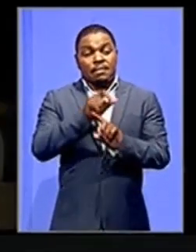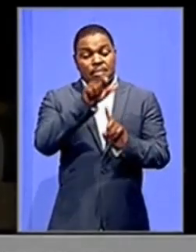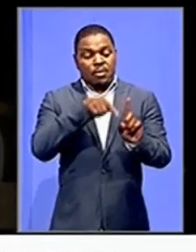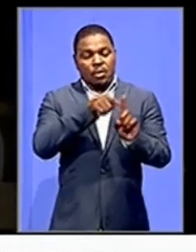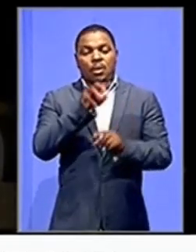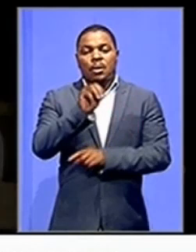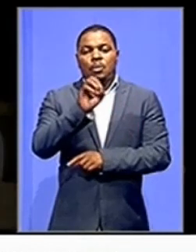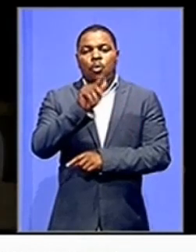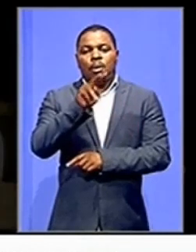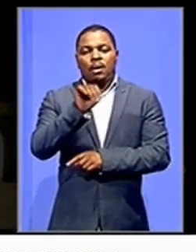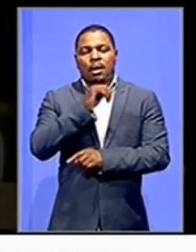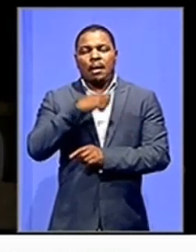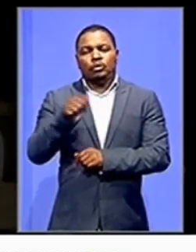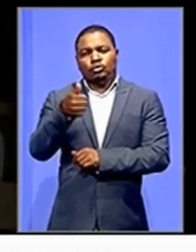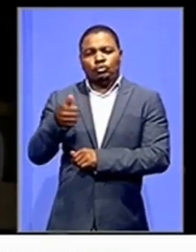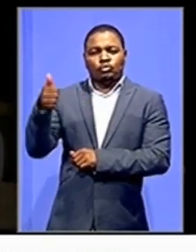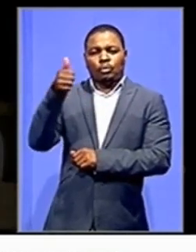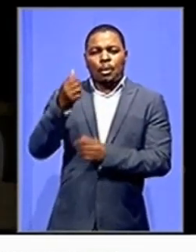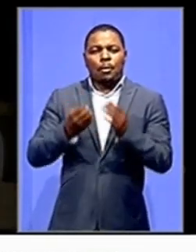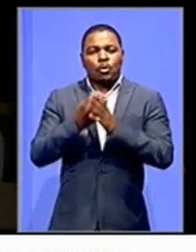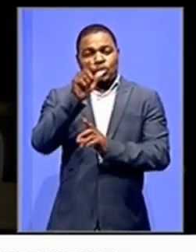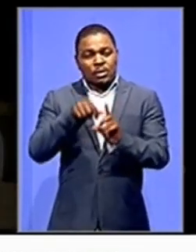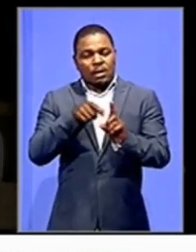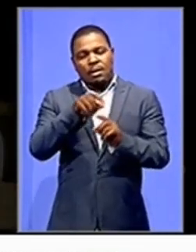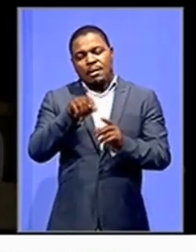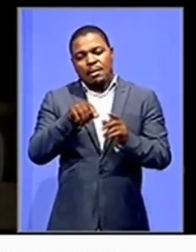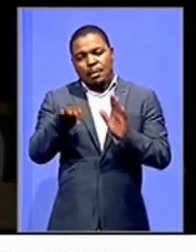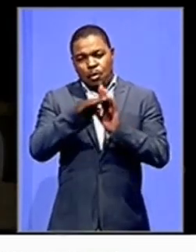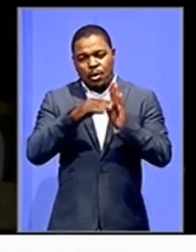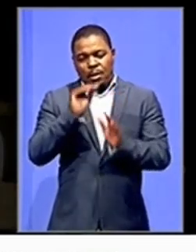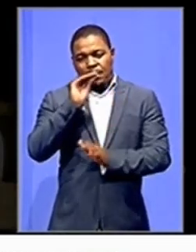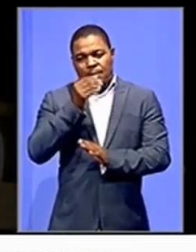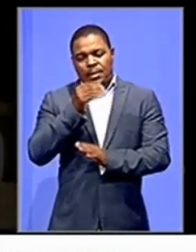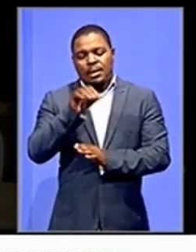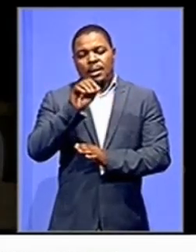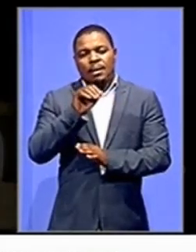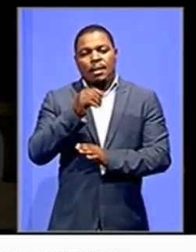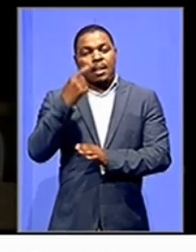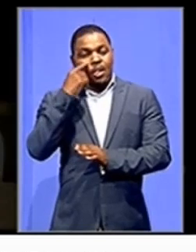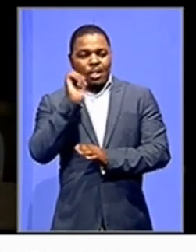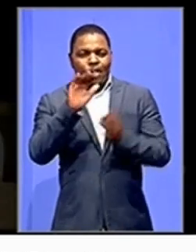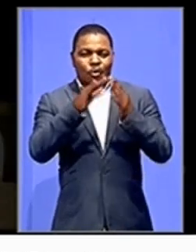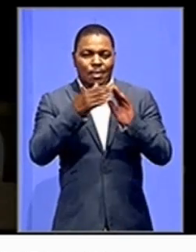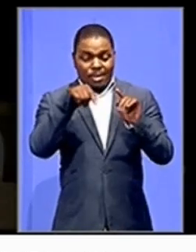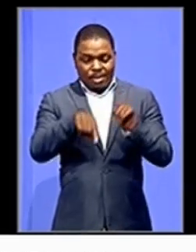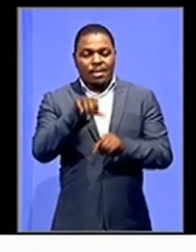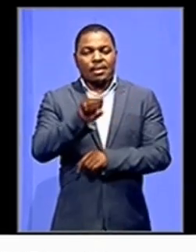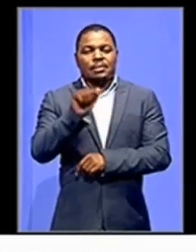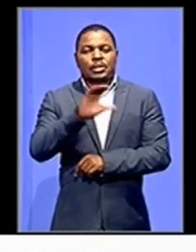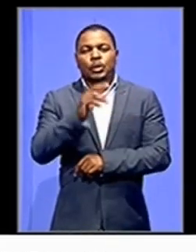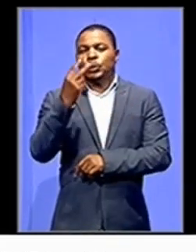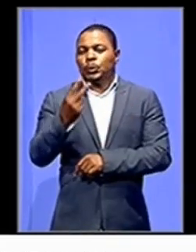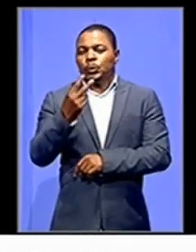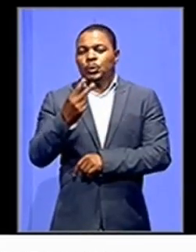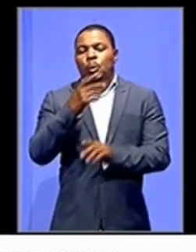Ntate Dirara Mokoena e bile mohlophisi e moholo wa pele wa lenaneo la ditaba la Leihlo la Setjhaba gona mona ho